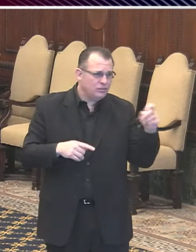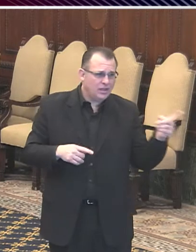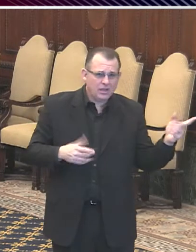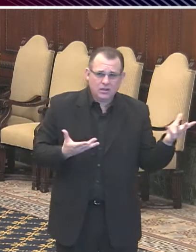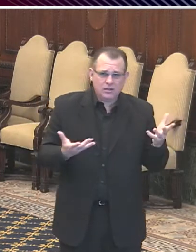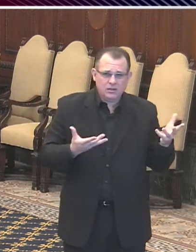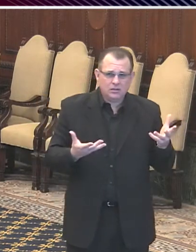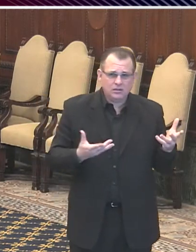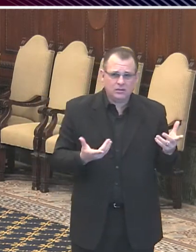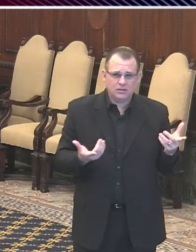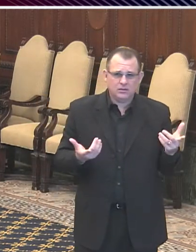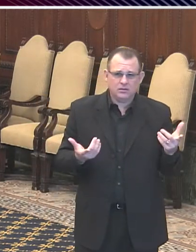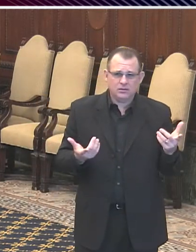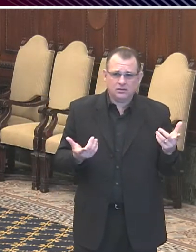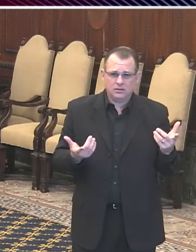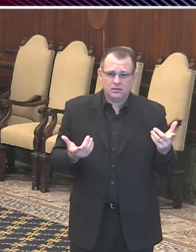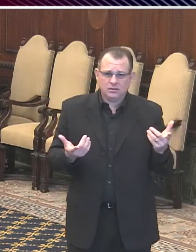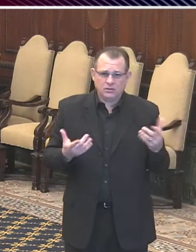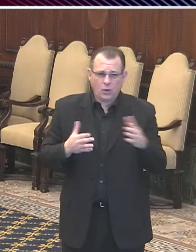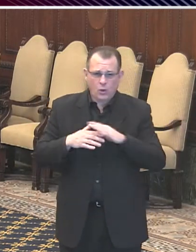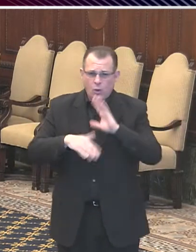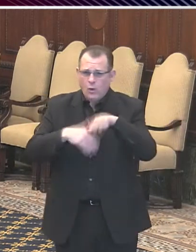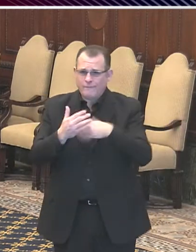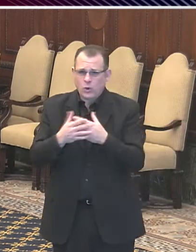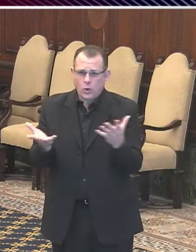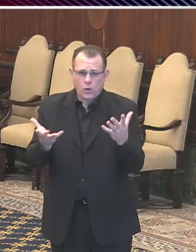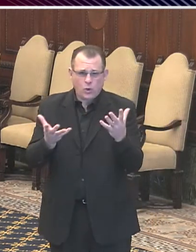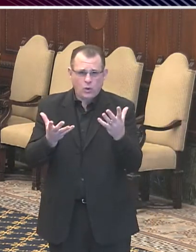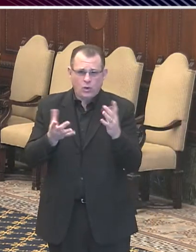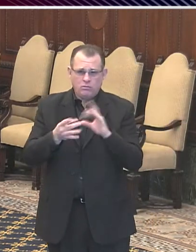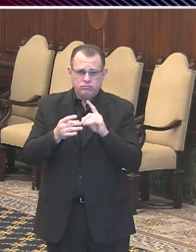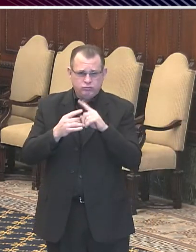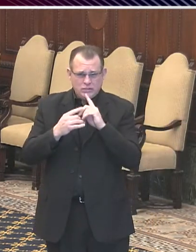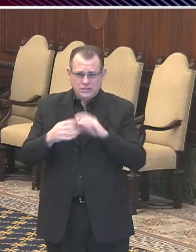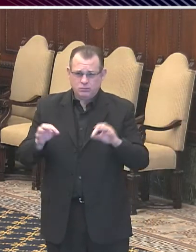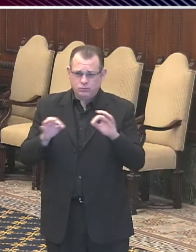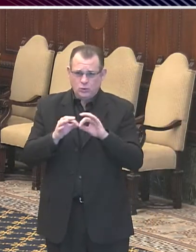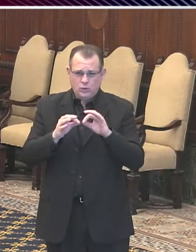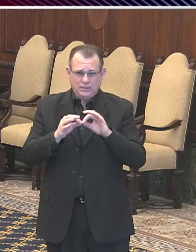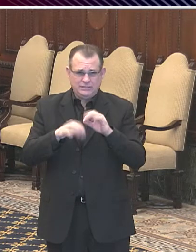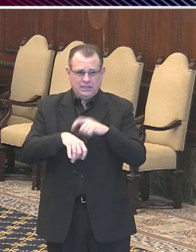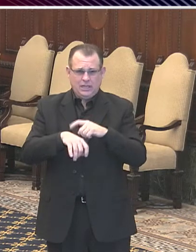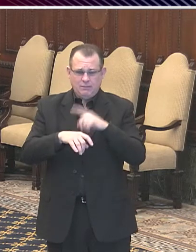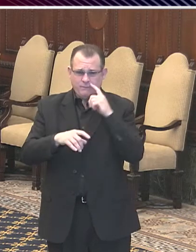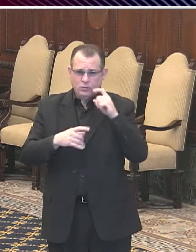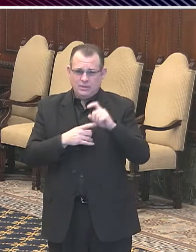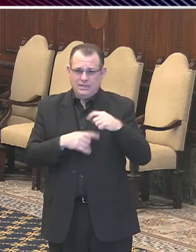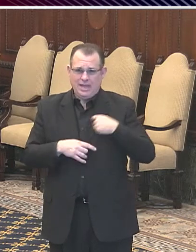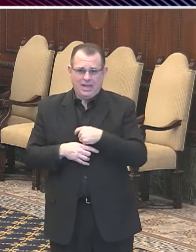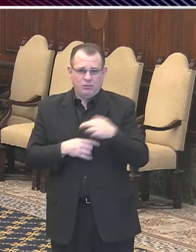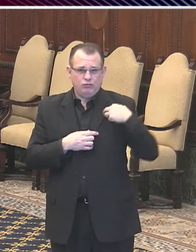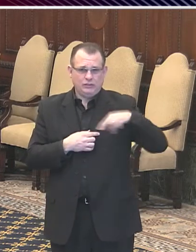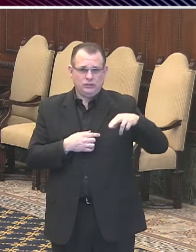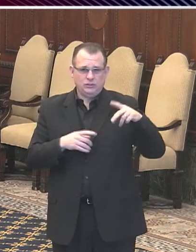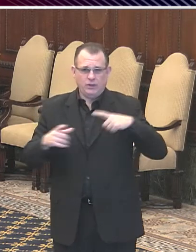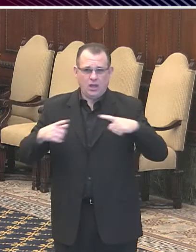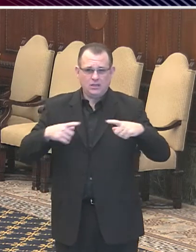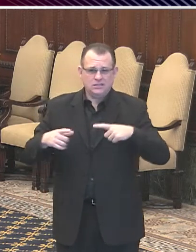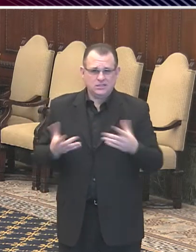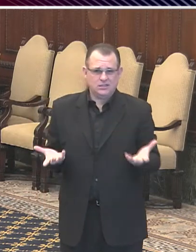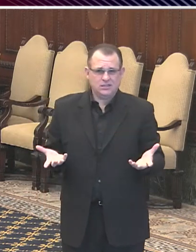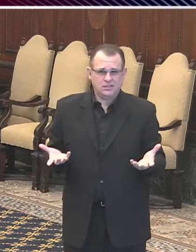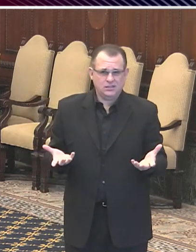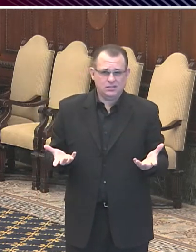is the overarching message? This is obviously a very important time for those who practice their faith, yet we are in uncharted waters